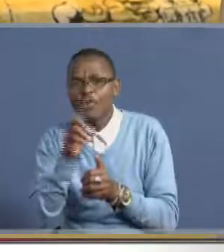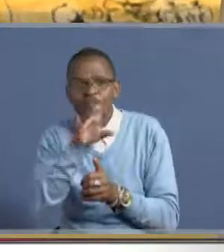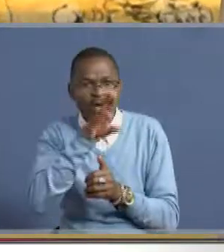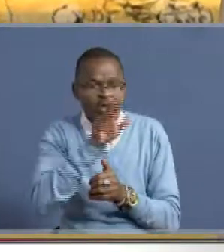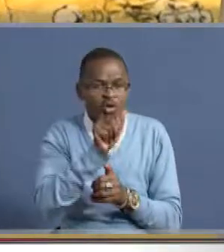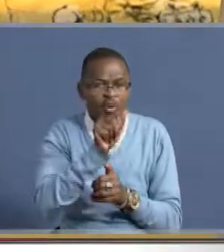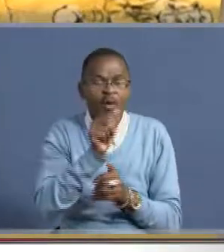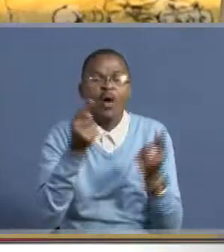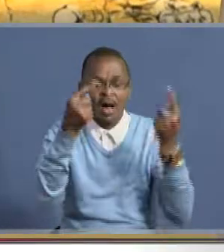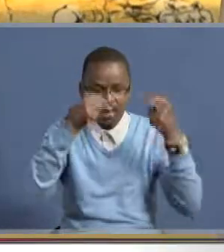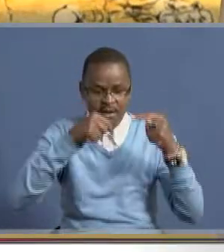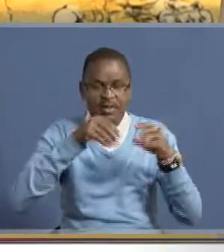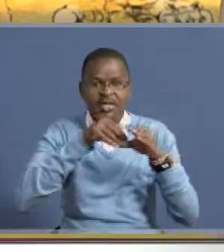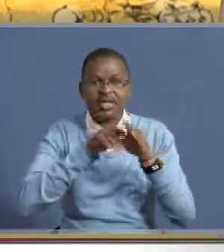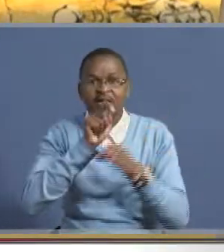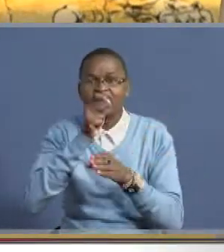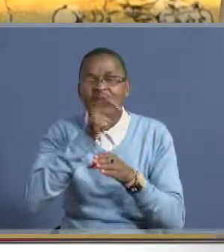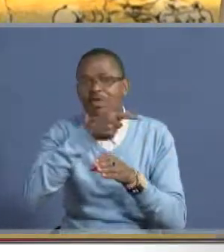Cuban doctors were coming to Kenya, though